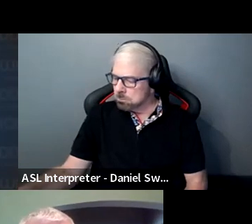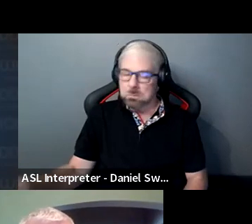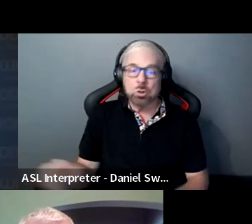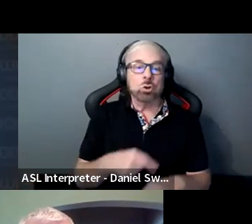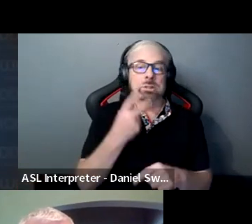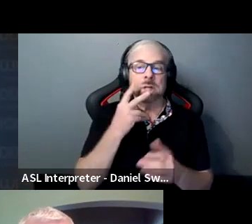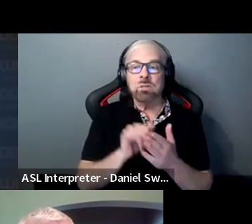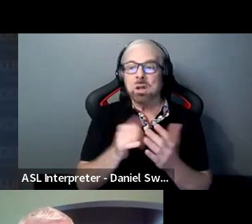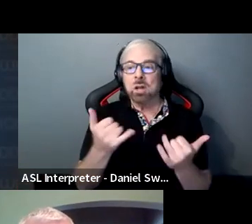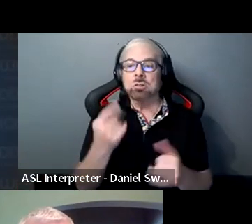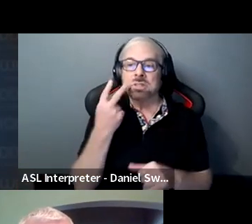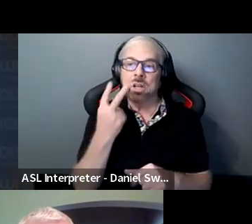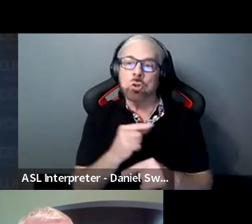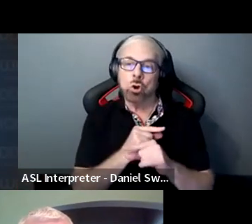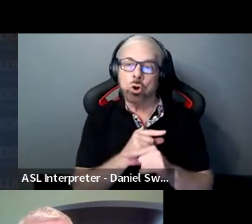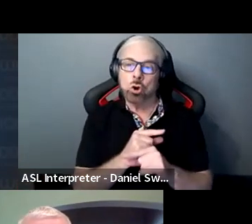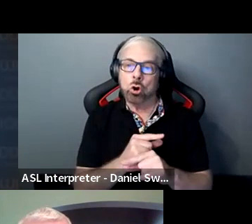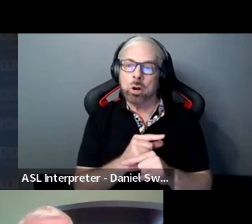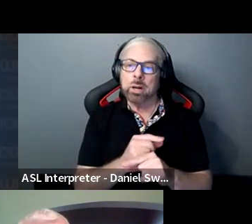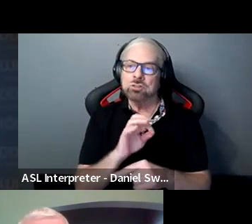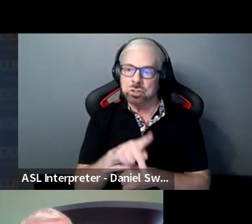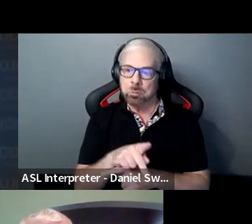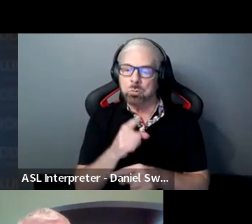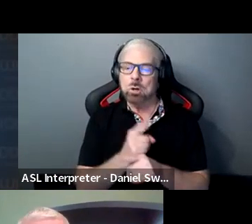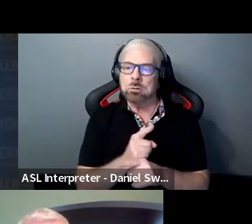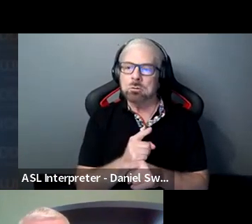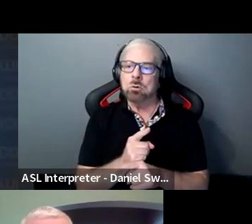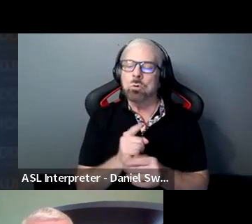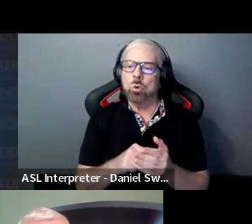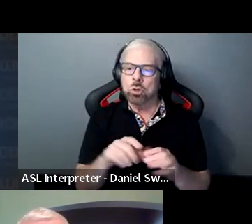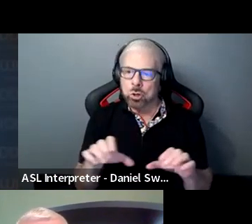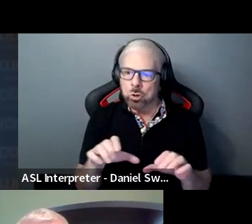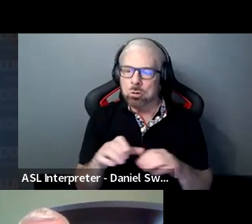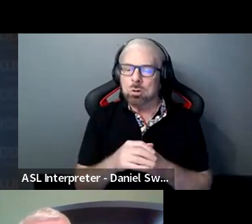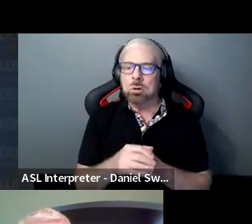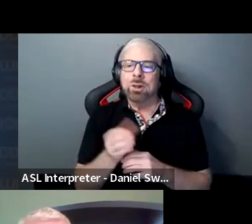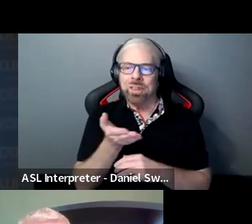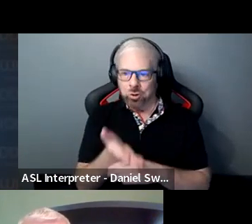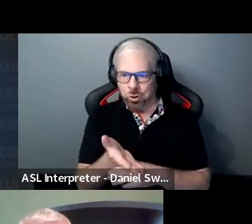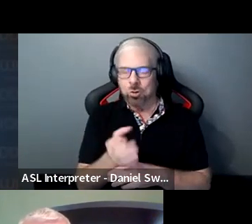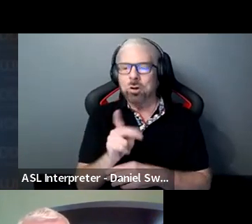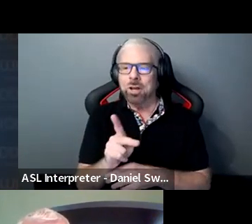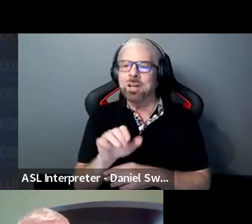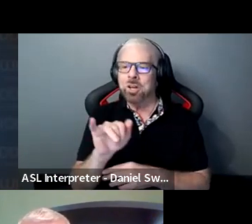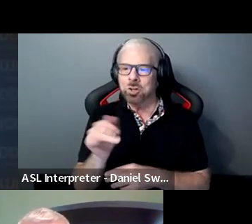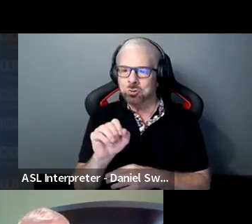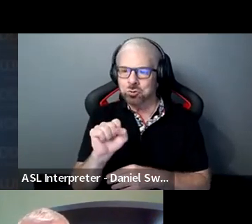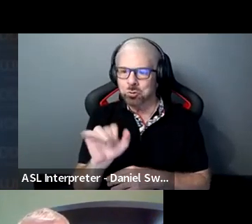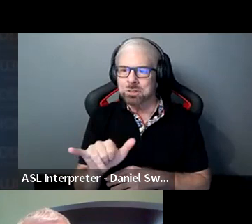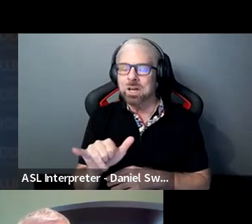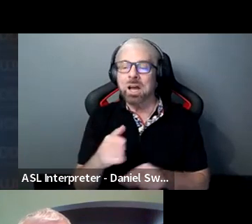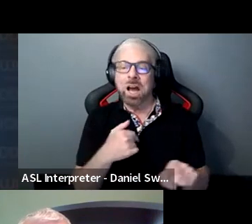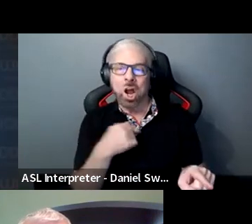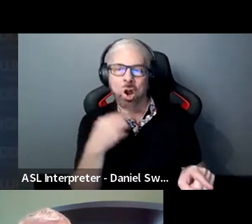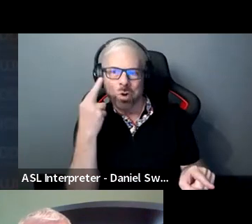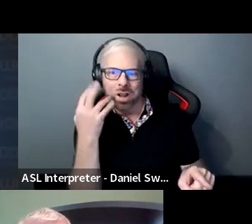guardianship, what you can do to. Yep. Okay, great. There you go, Josy. And I realized